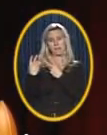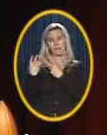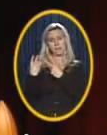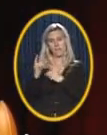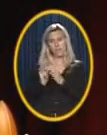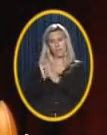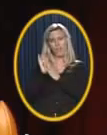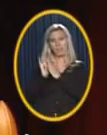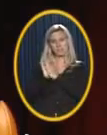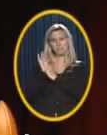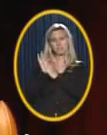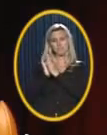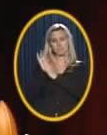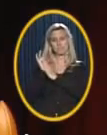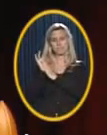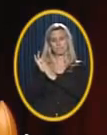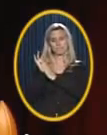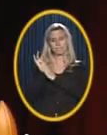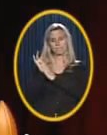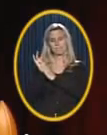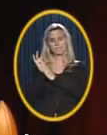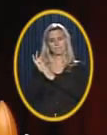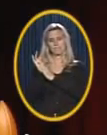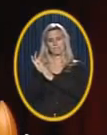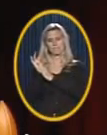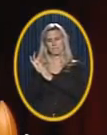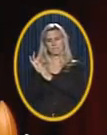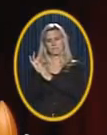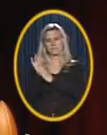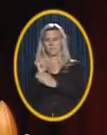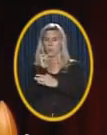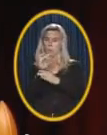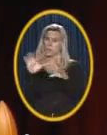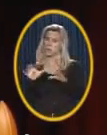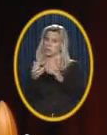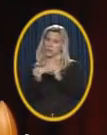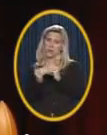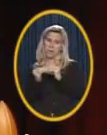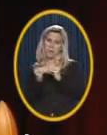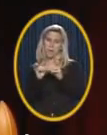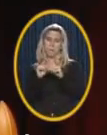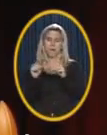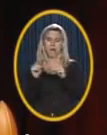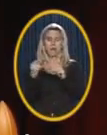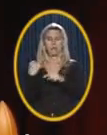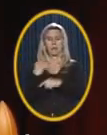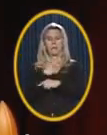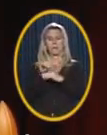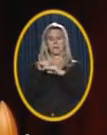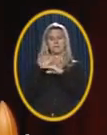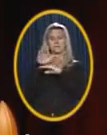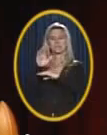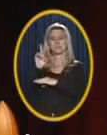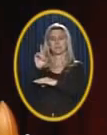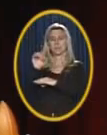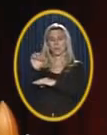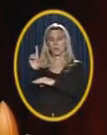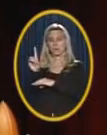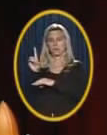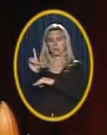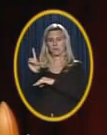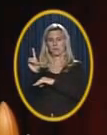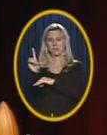the flights we've flown, well, we don't do it anymore, but we put up some Department of